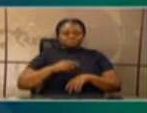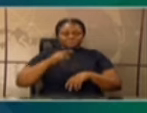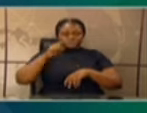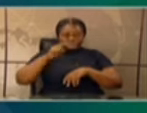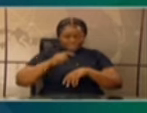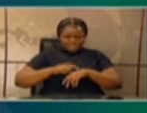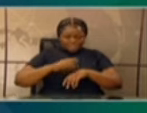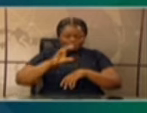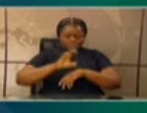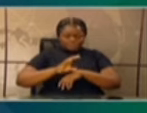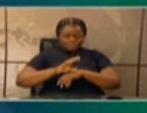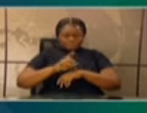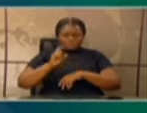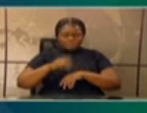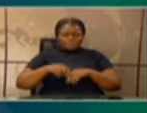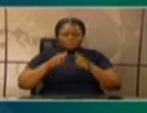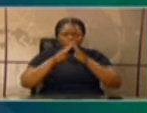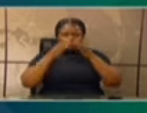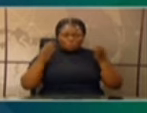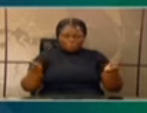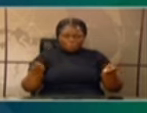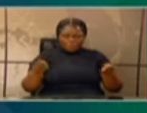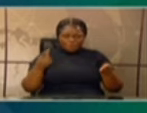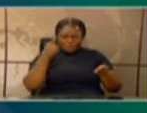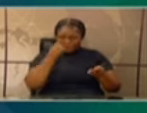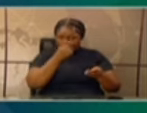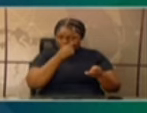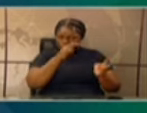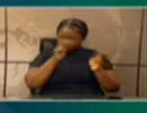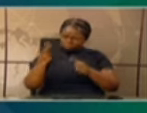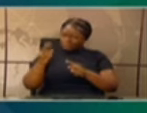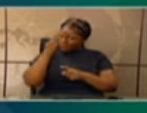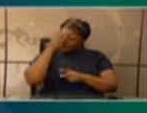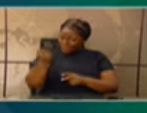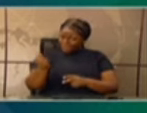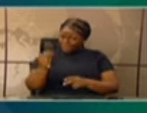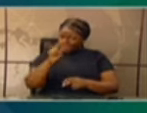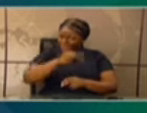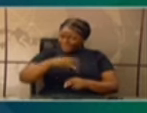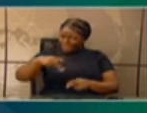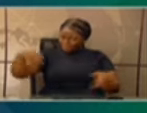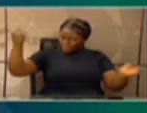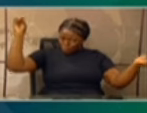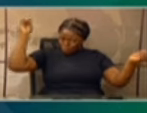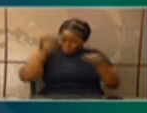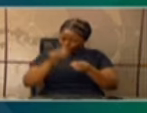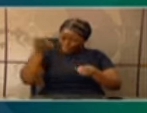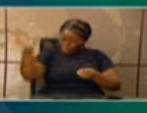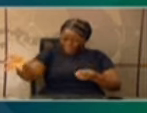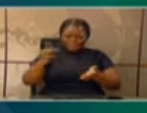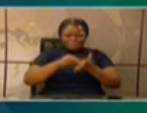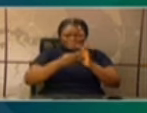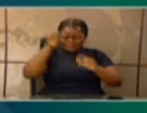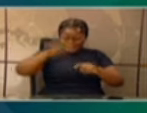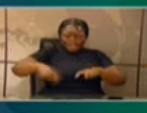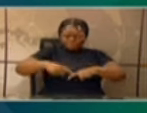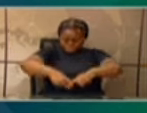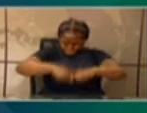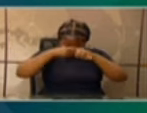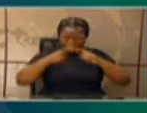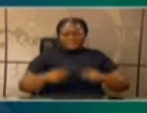Asor ni ebi yeni. Di oye DC ya. Ofi asor ni mwa o Jimmy. Ese sa asor no suspende no. Enye bema wako ni mwa